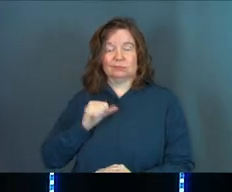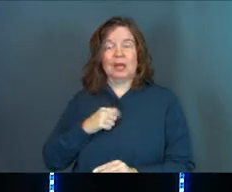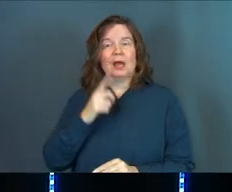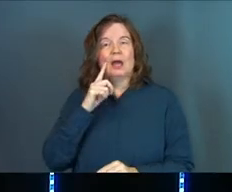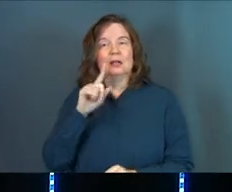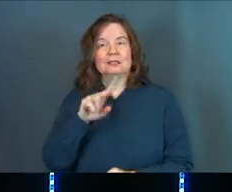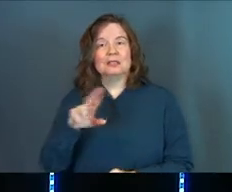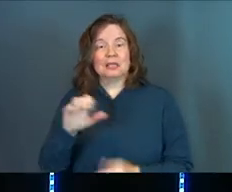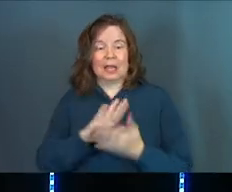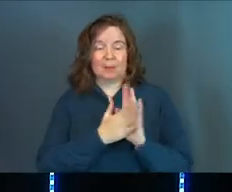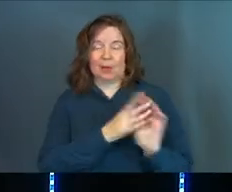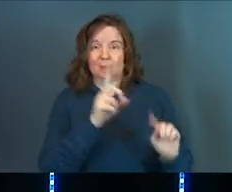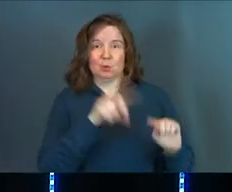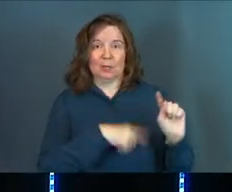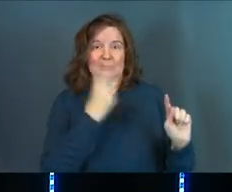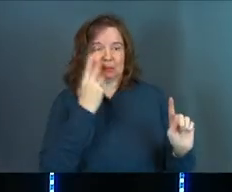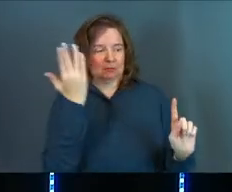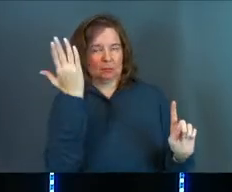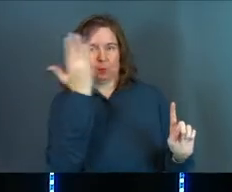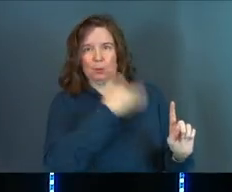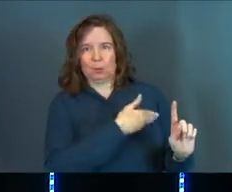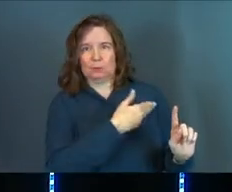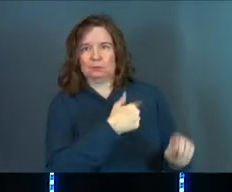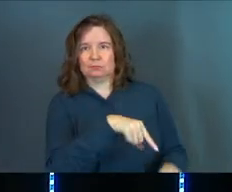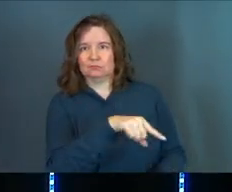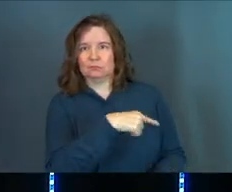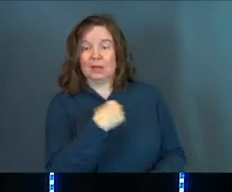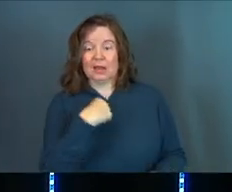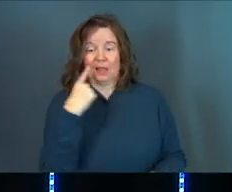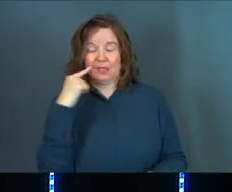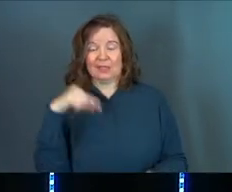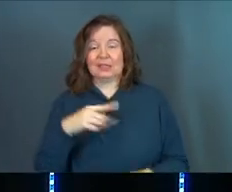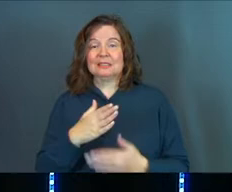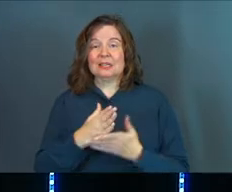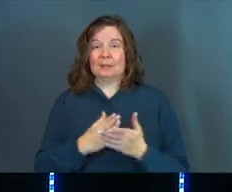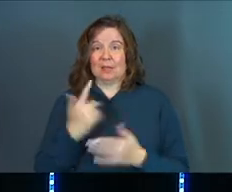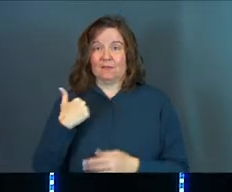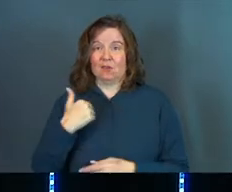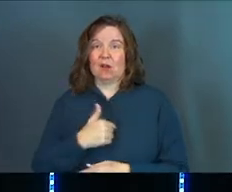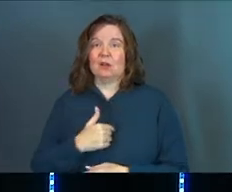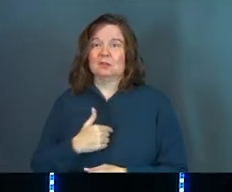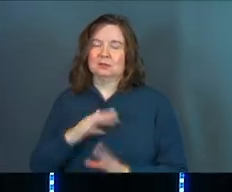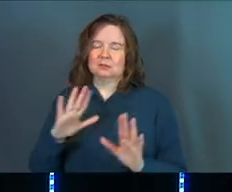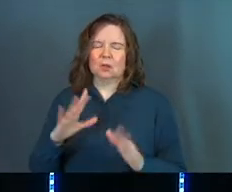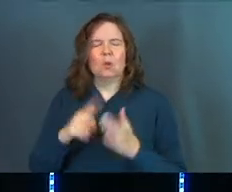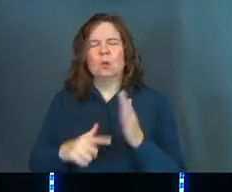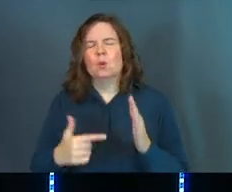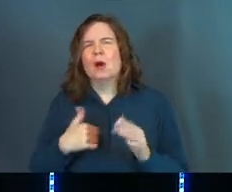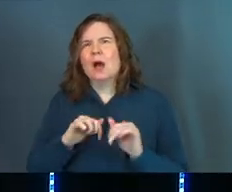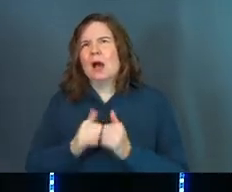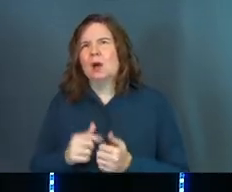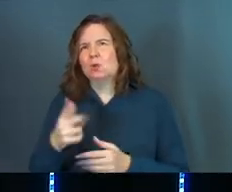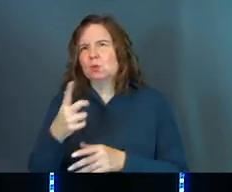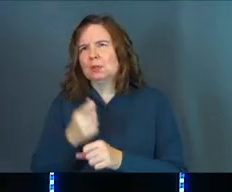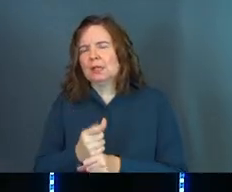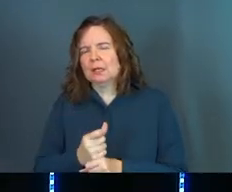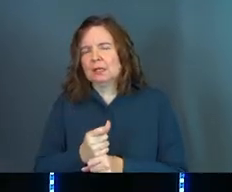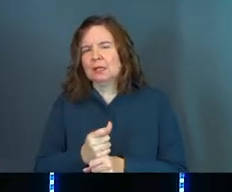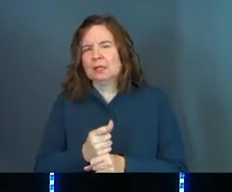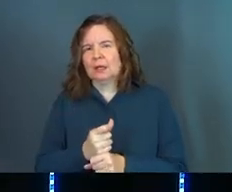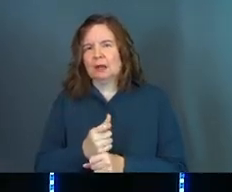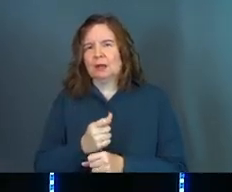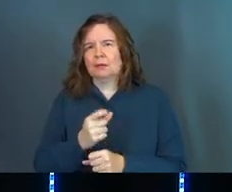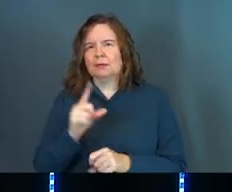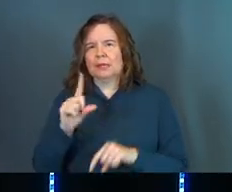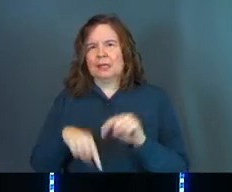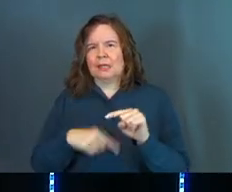Zacchaeus had become completely invisible. And I think this is the piece for us. What do we mean? How do you get